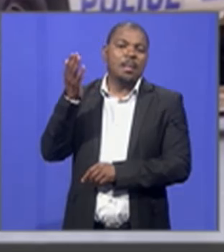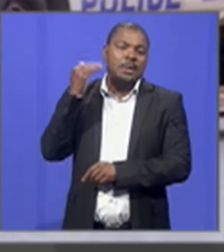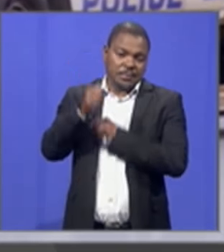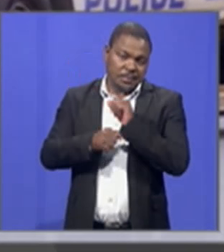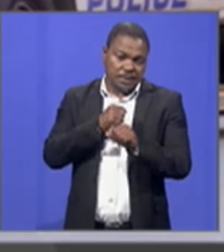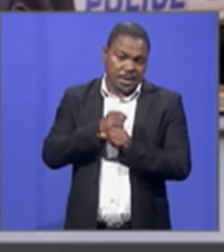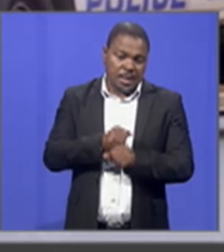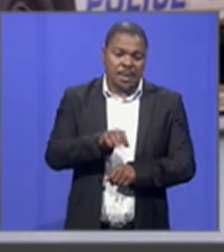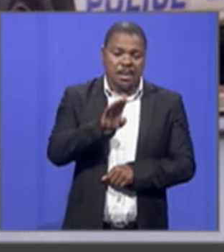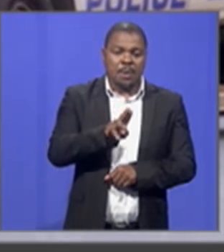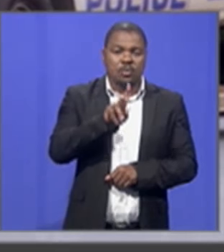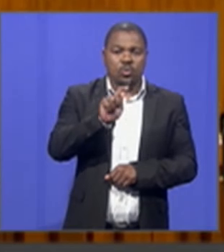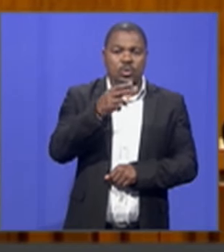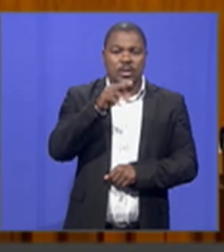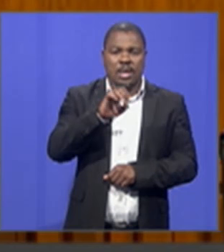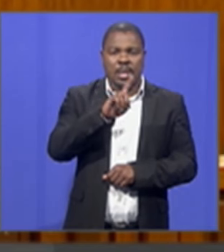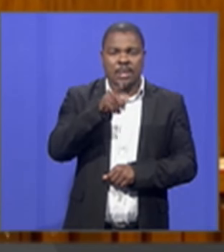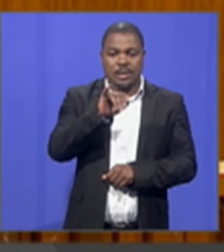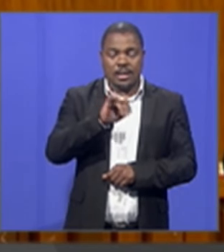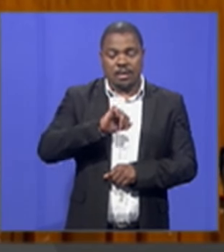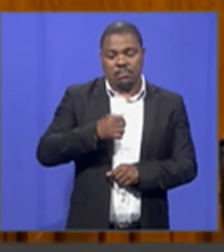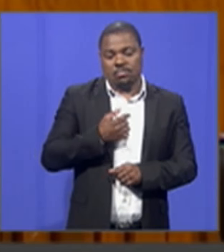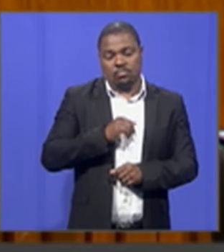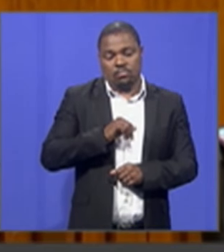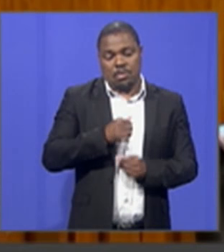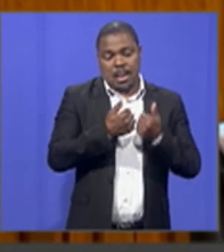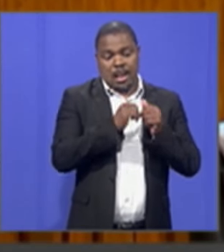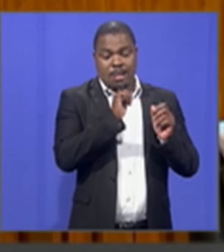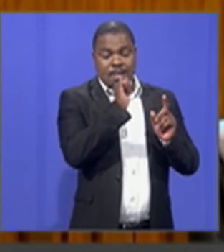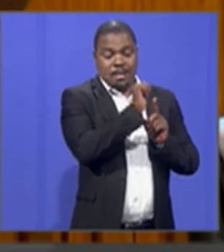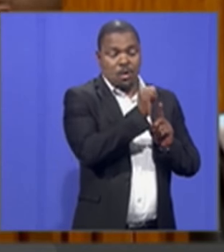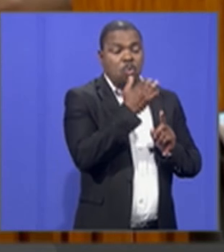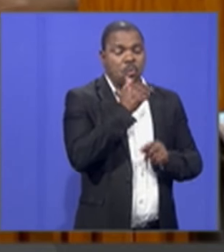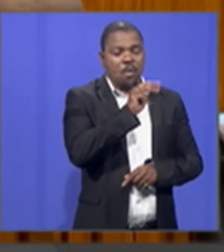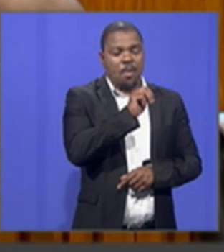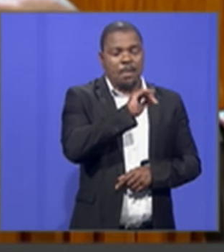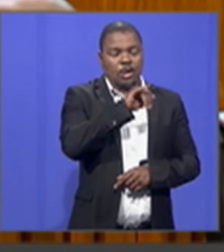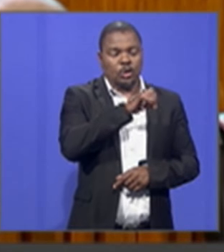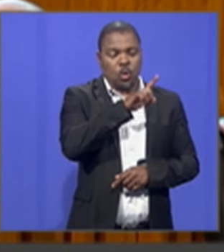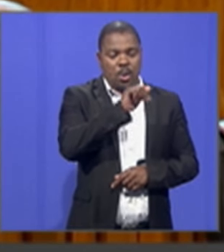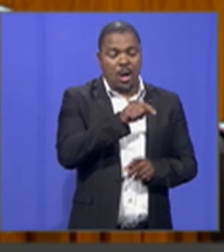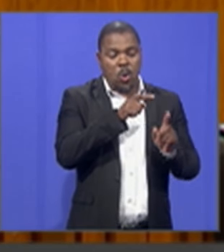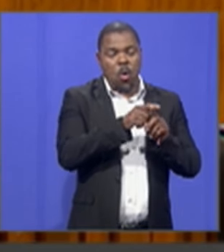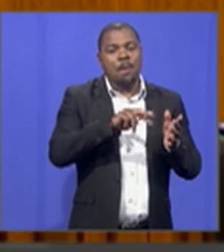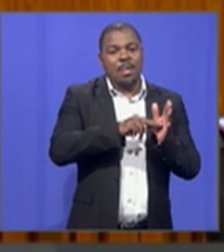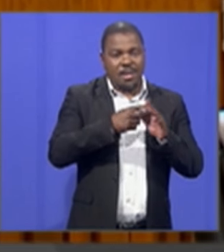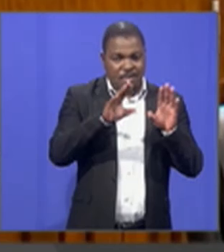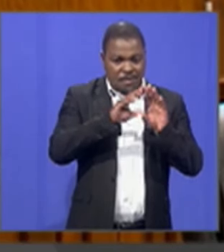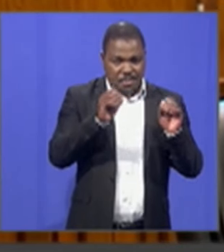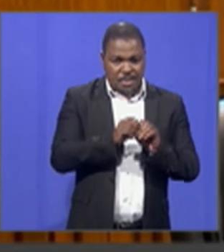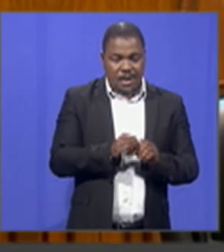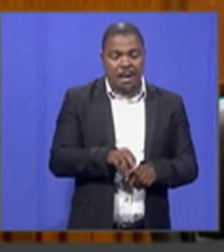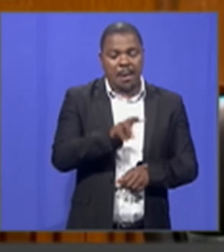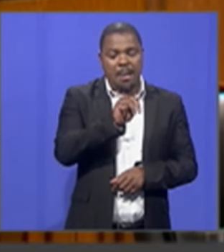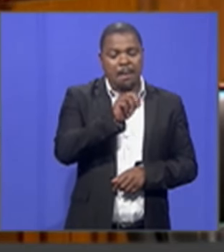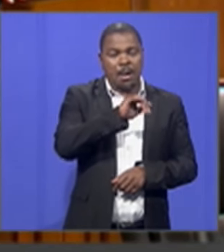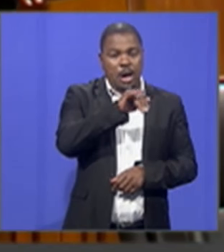Buthelezi e le lekgarebe la Victor Majola yo maphodisa a dumelago e le morulaganyi wa polao. Nakong ya kgopelo ya peili ya